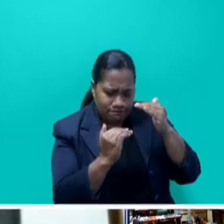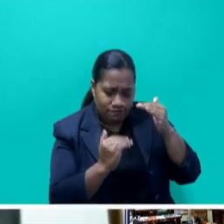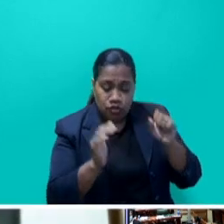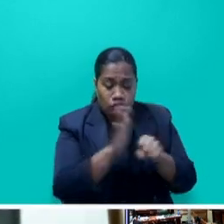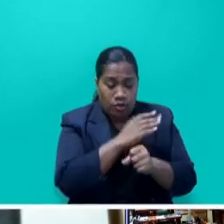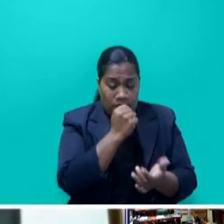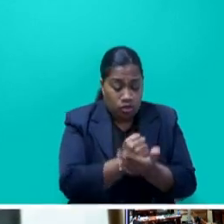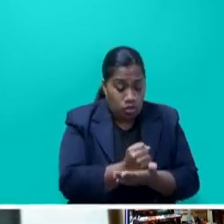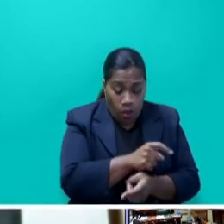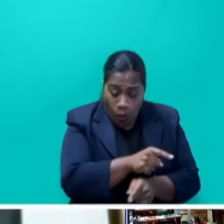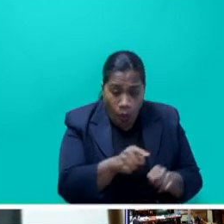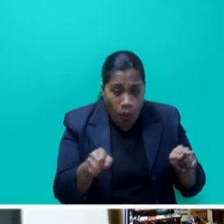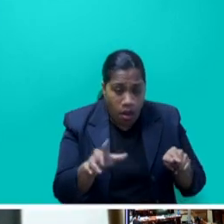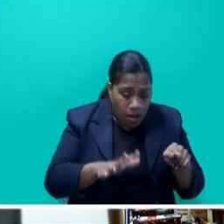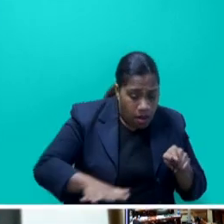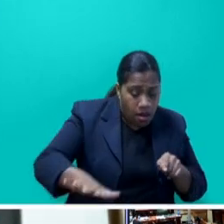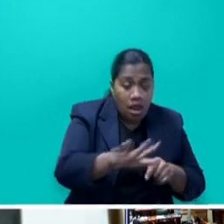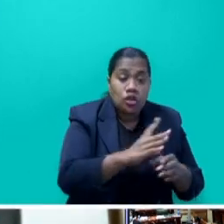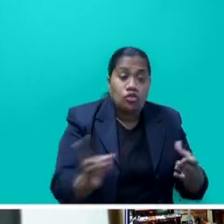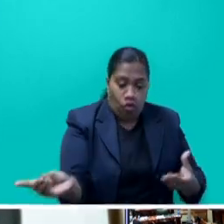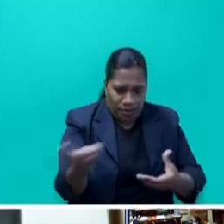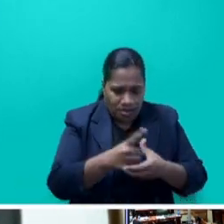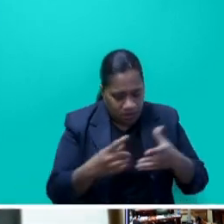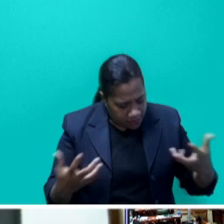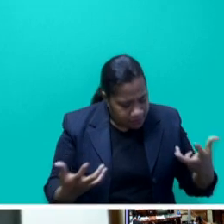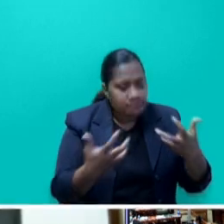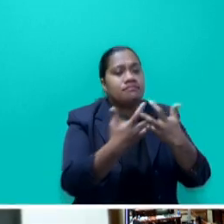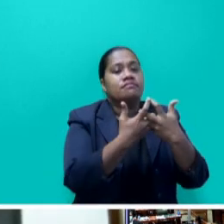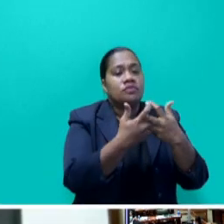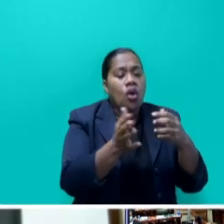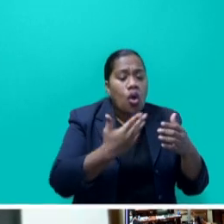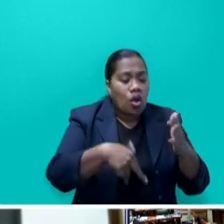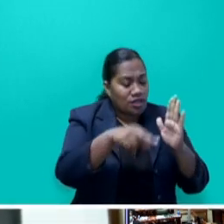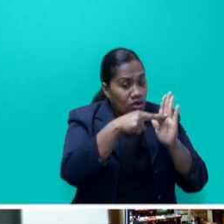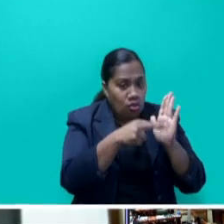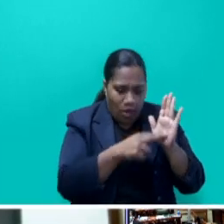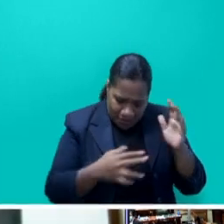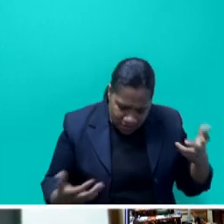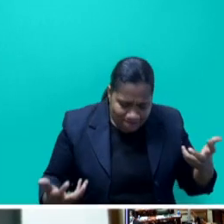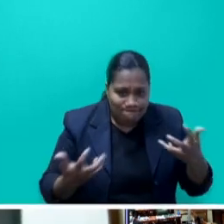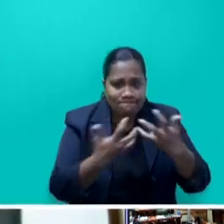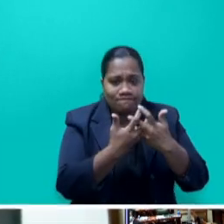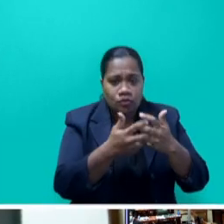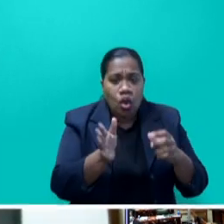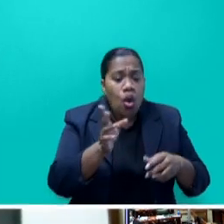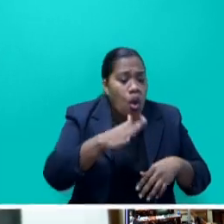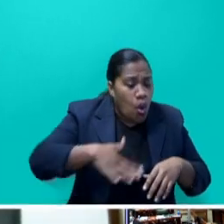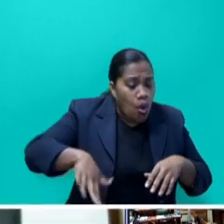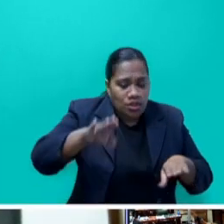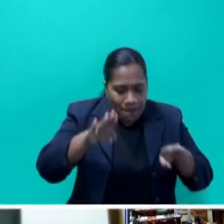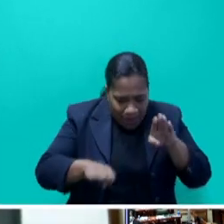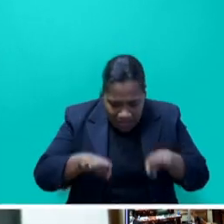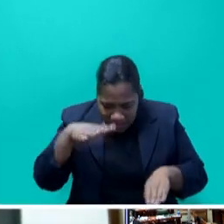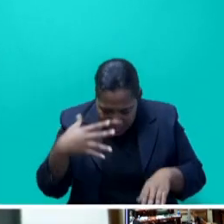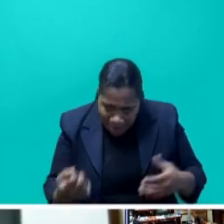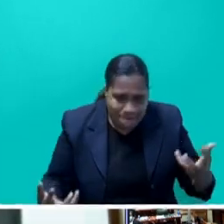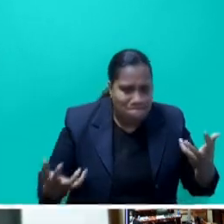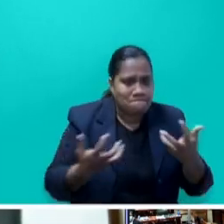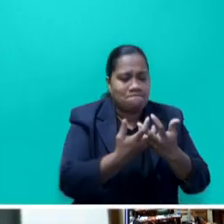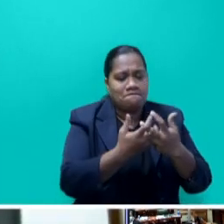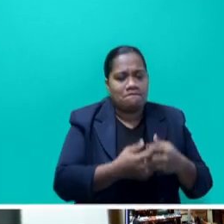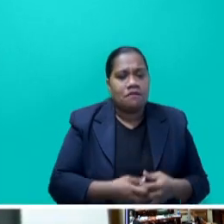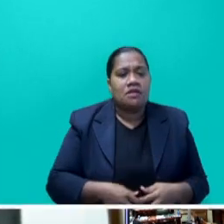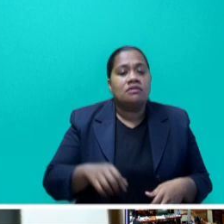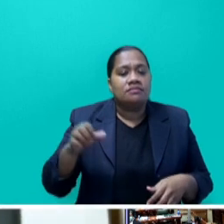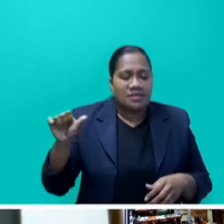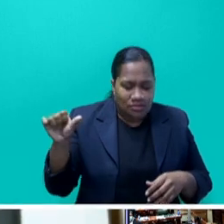the documentations are met, all the requirements of the policy are met, all the checks and balances are there. And then should the